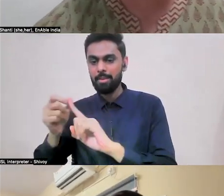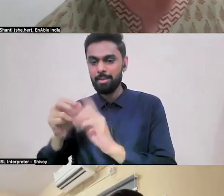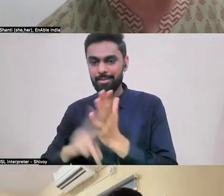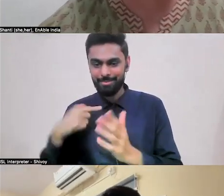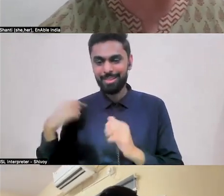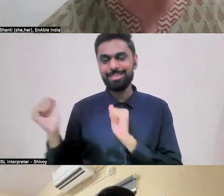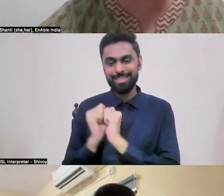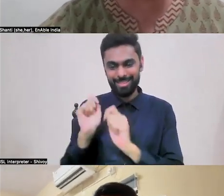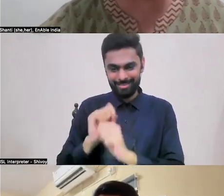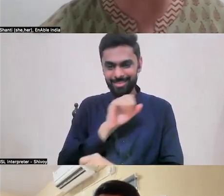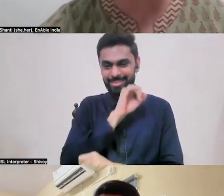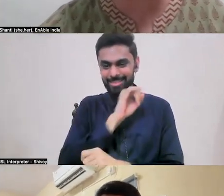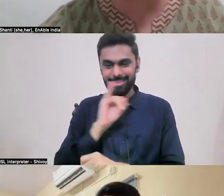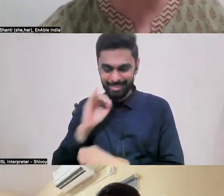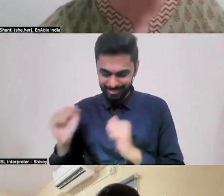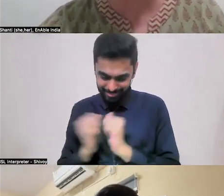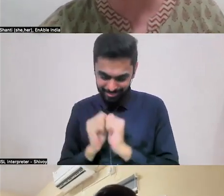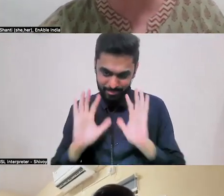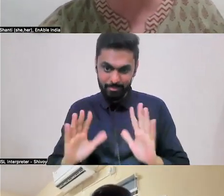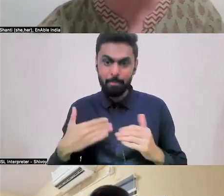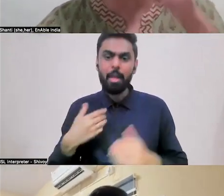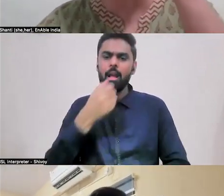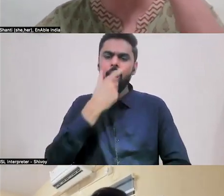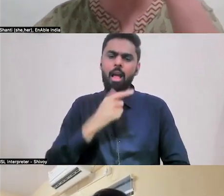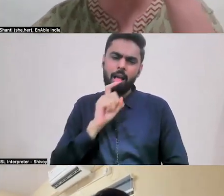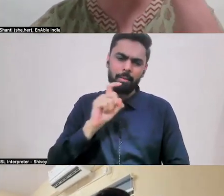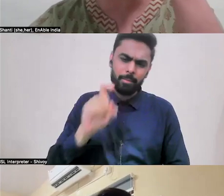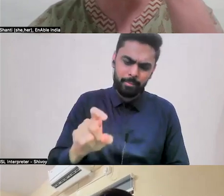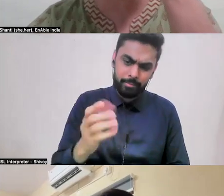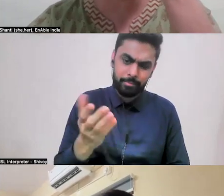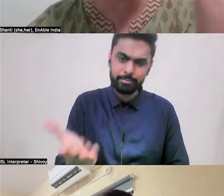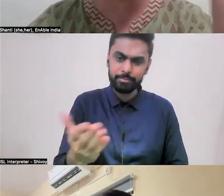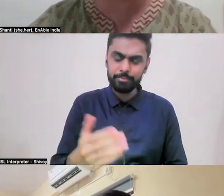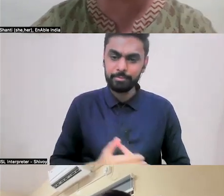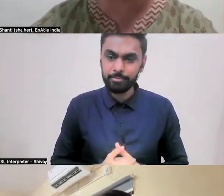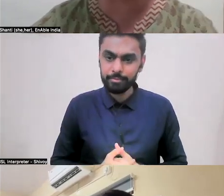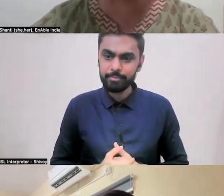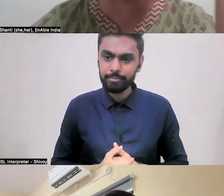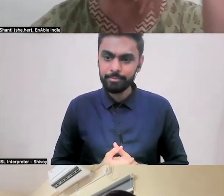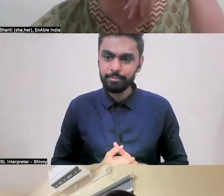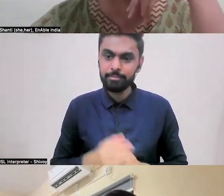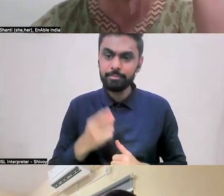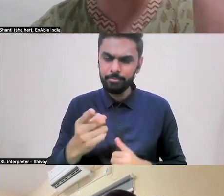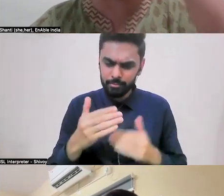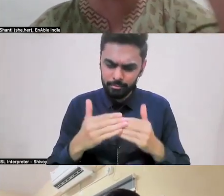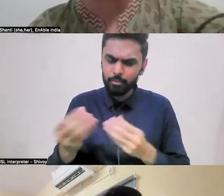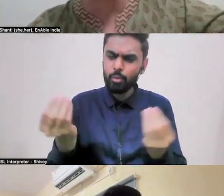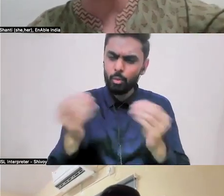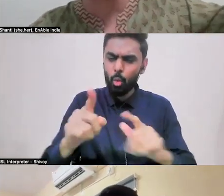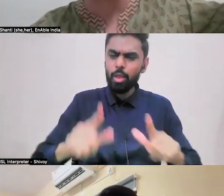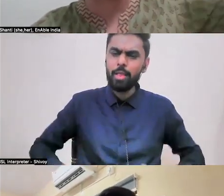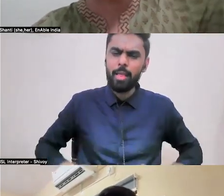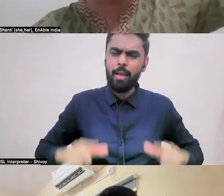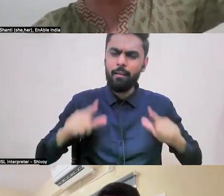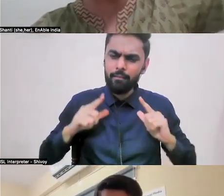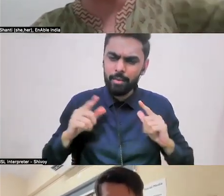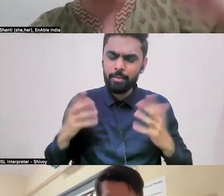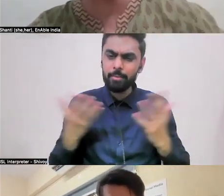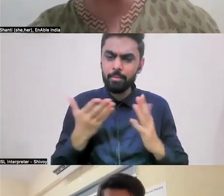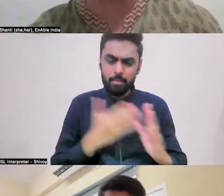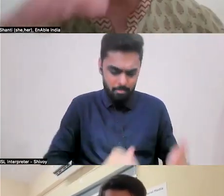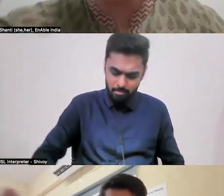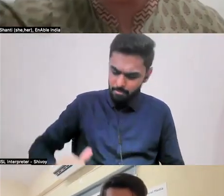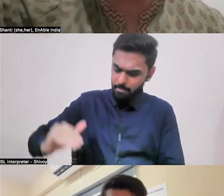that. And I think I had asked Aleem that, can you just, go through a little bit of your life, especially the early stages